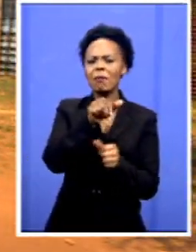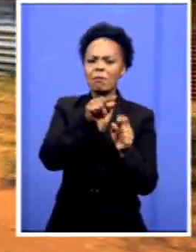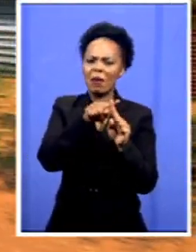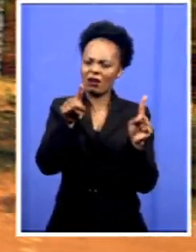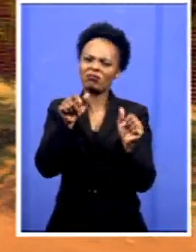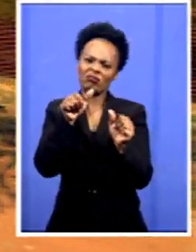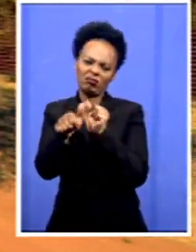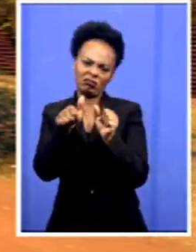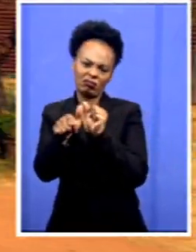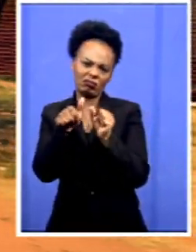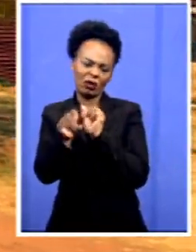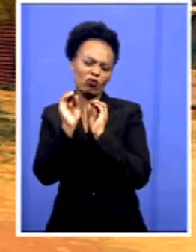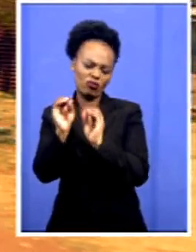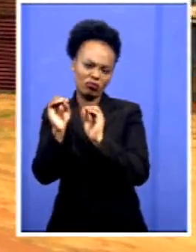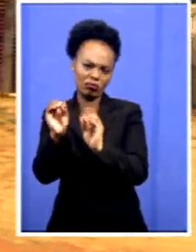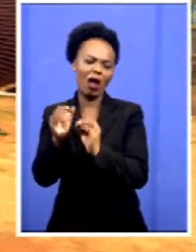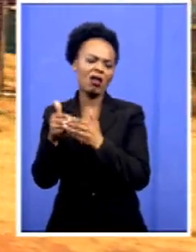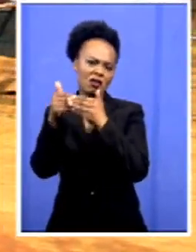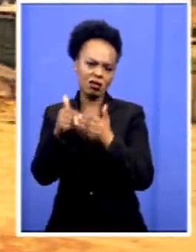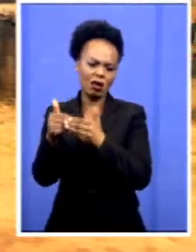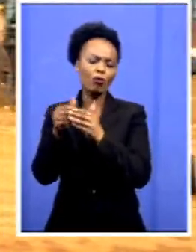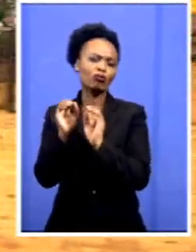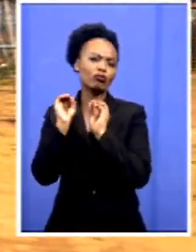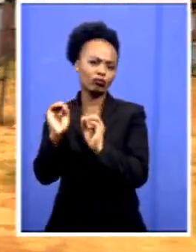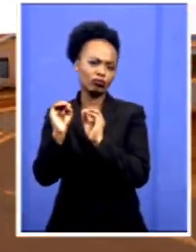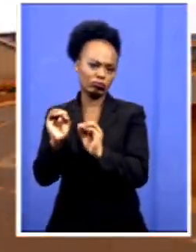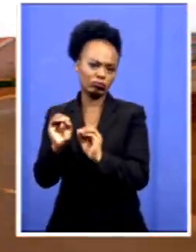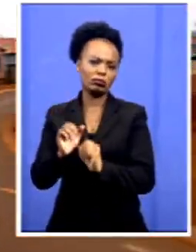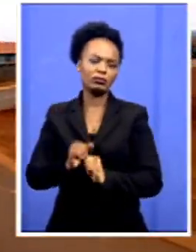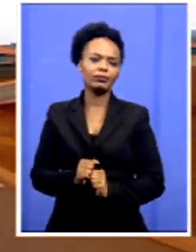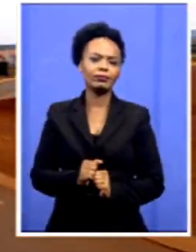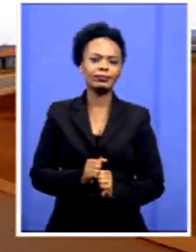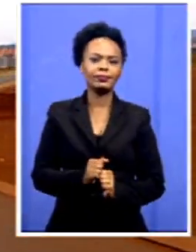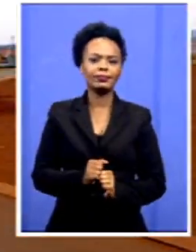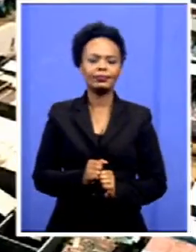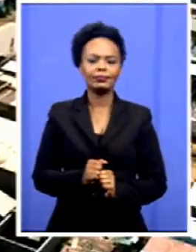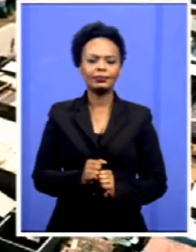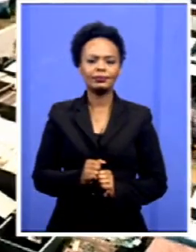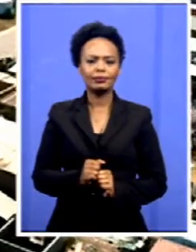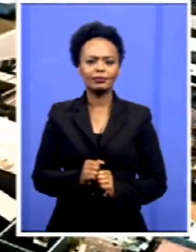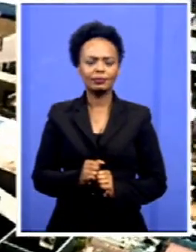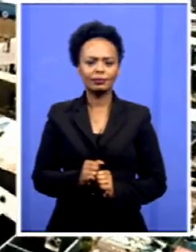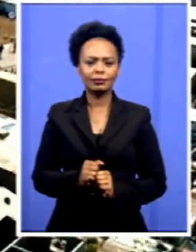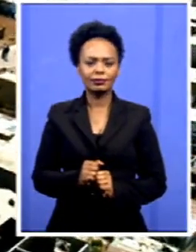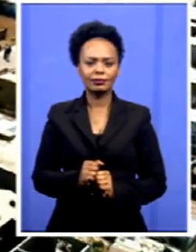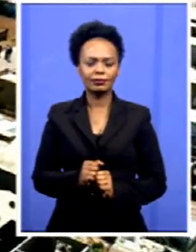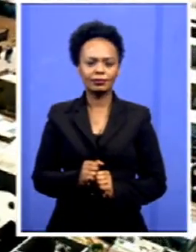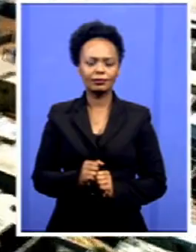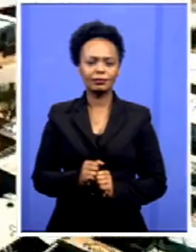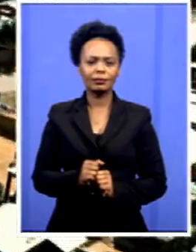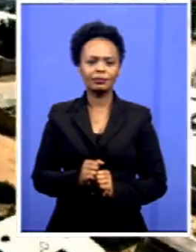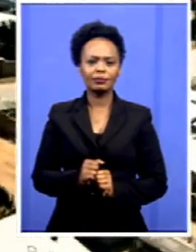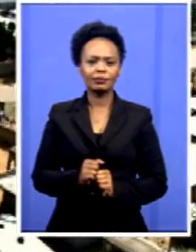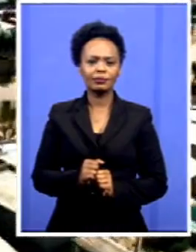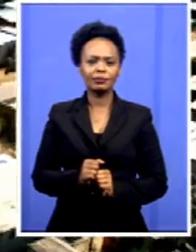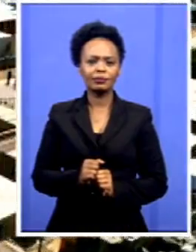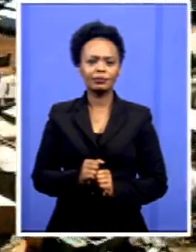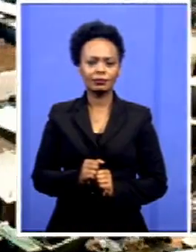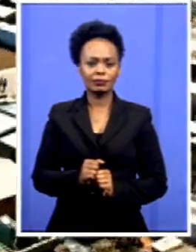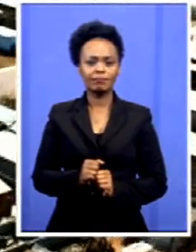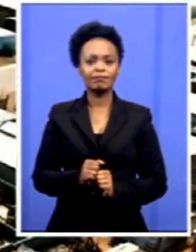it is a well taken care of area. And this is what one